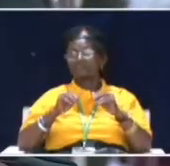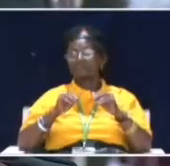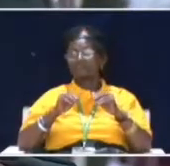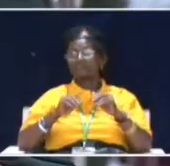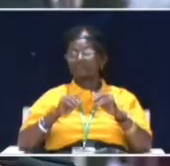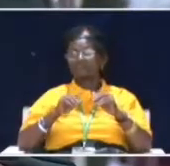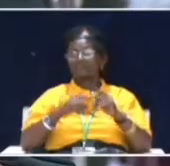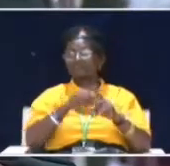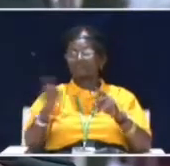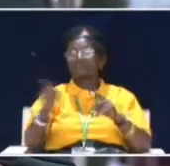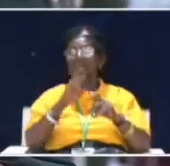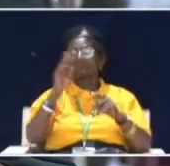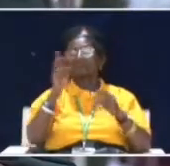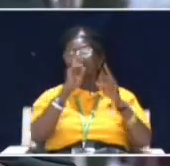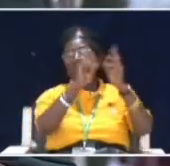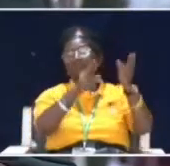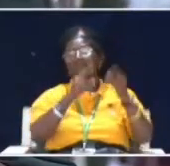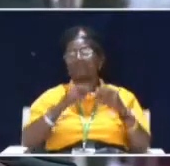When you are ready,